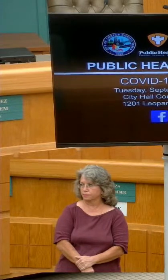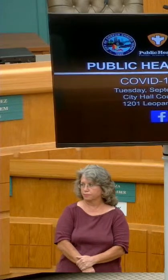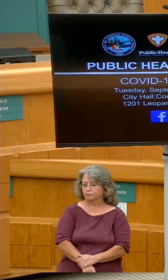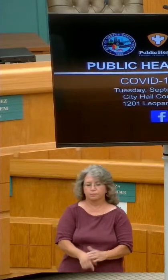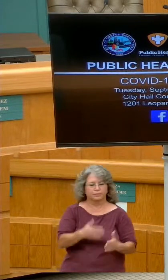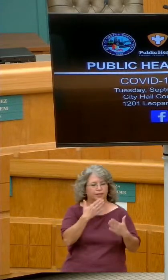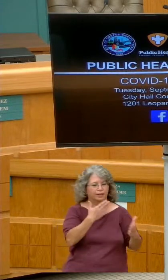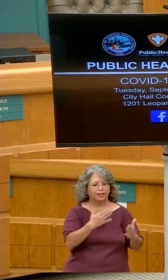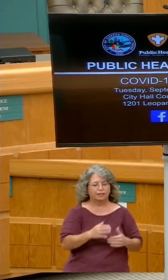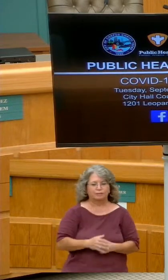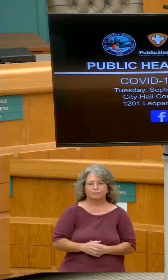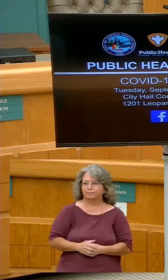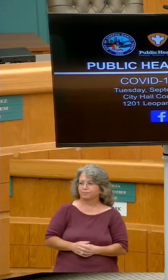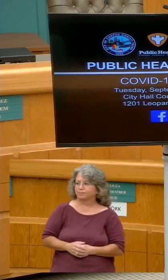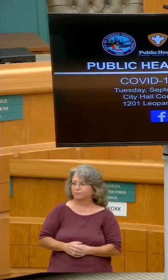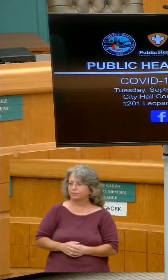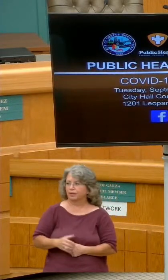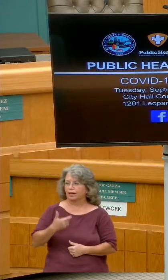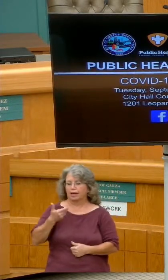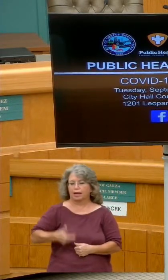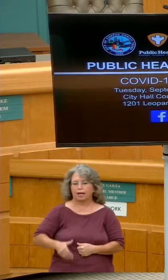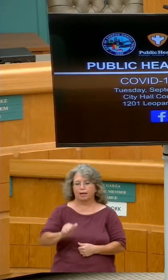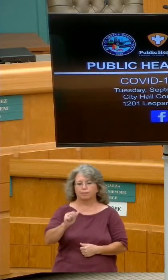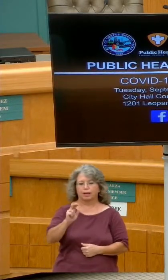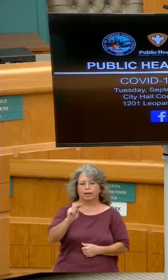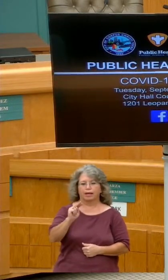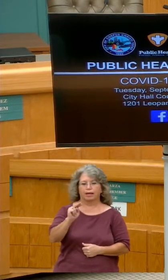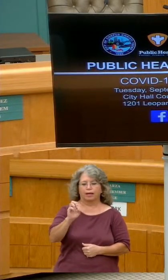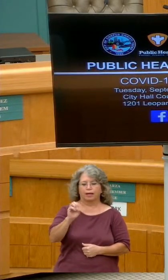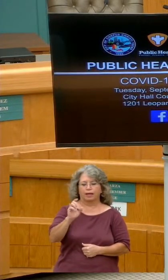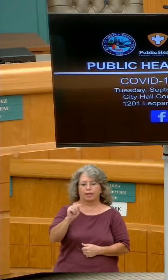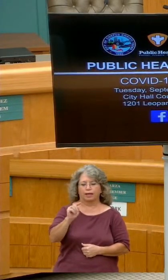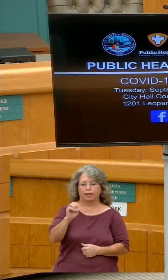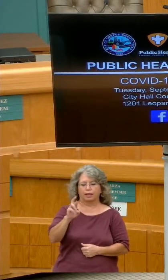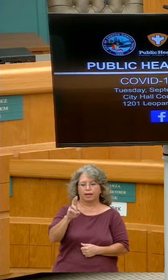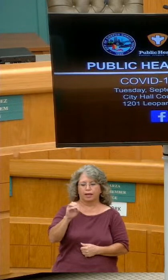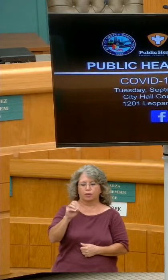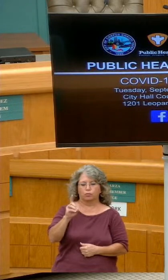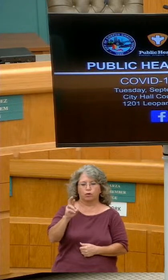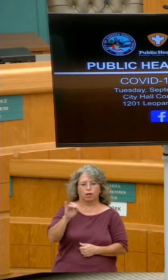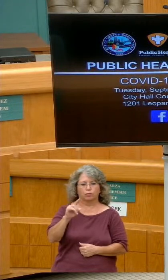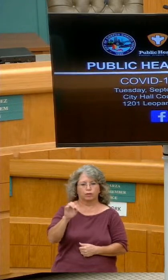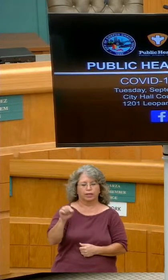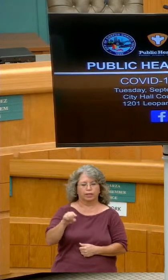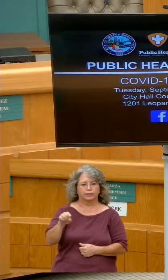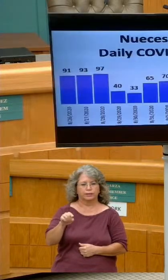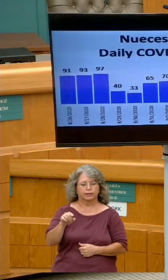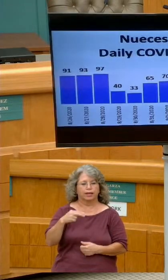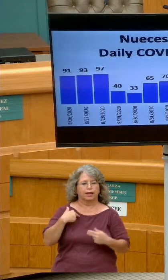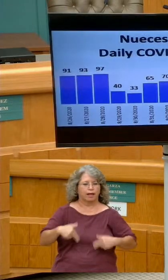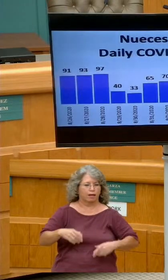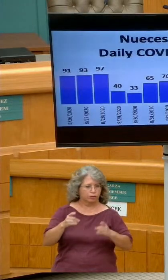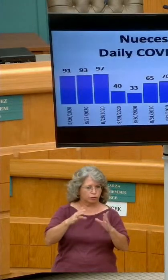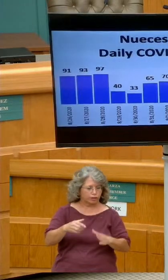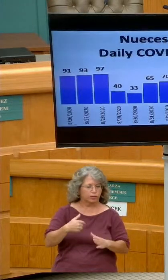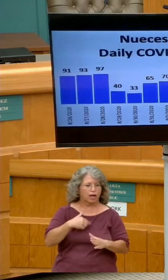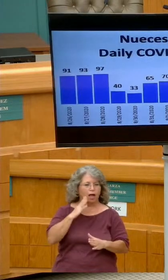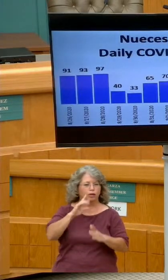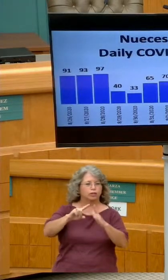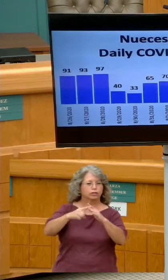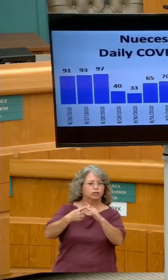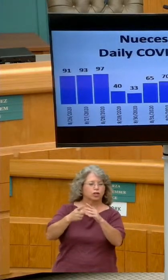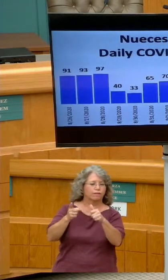Thank you. Annette Rodriguez, Public Health Director. I am going to start with the statistics today for